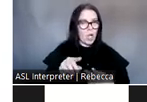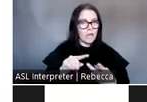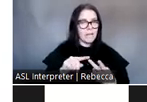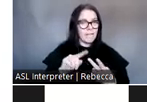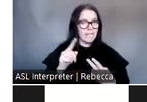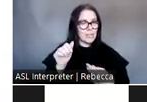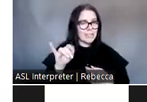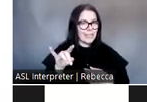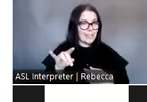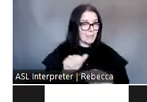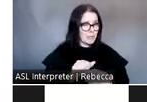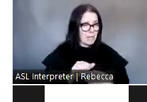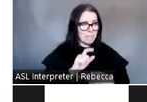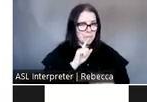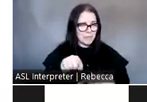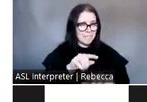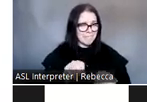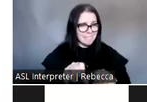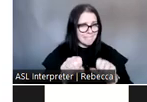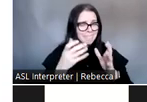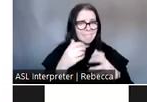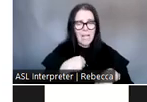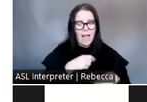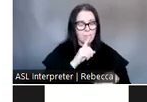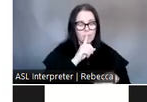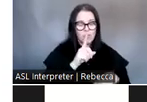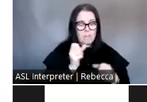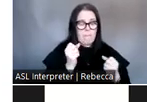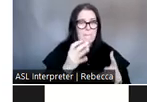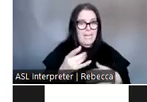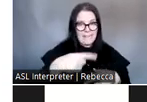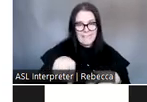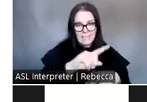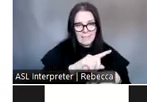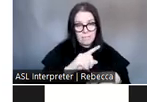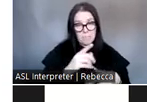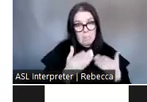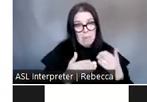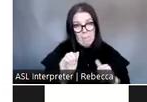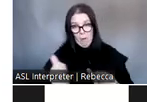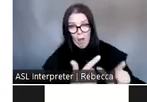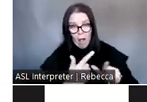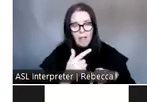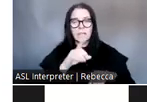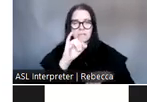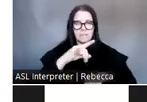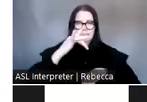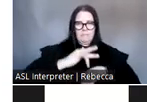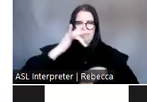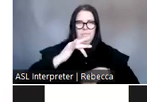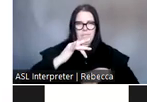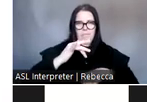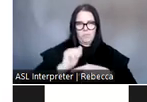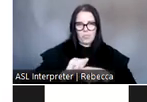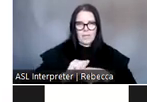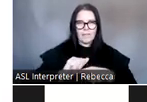Well, I'm betting many, if not all of us on this call today, have attended CPR first aid training with